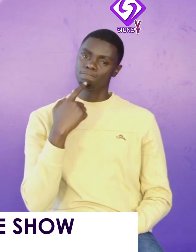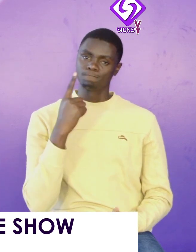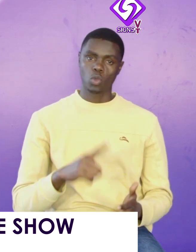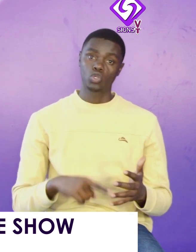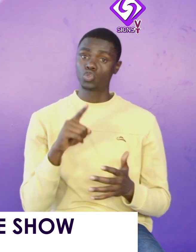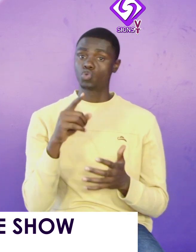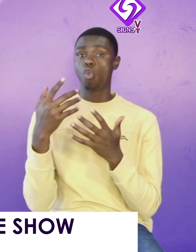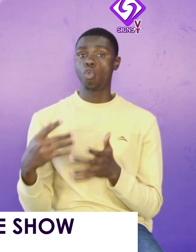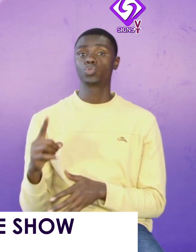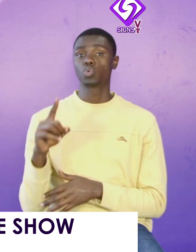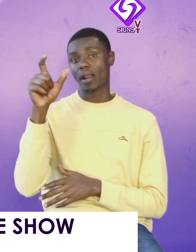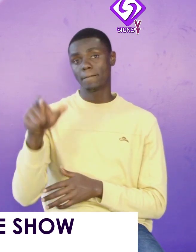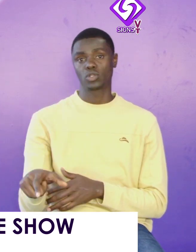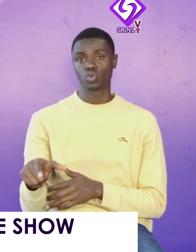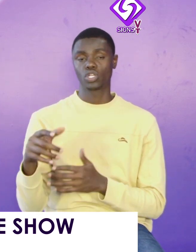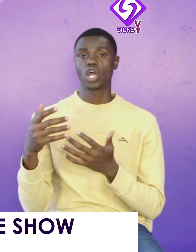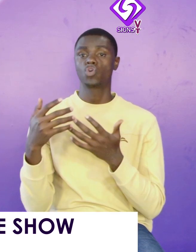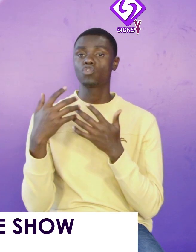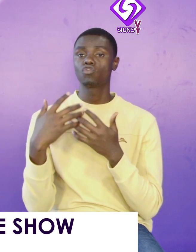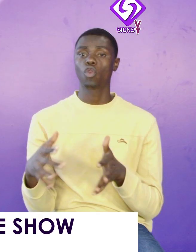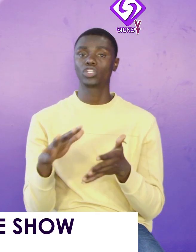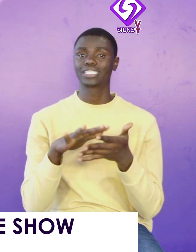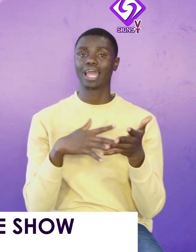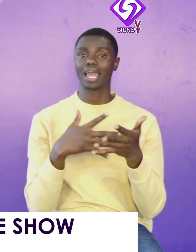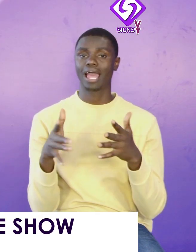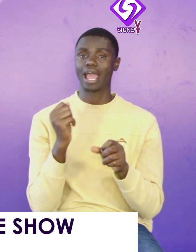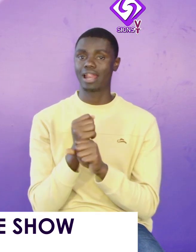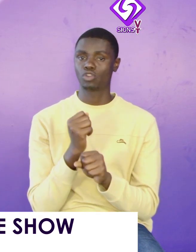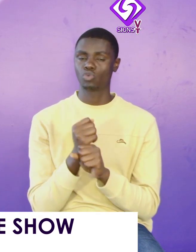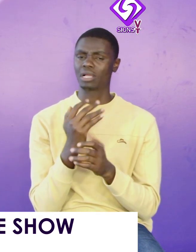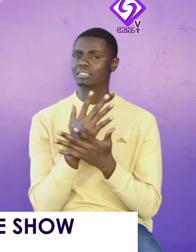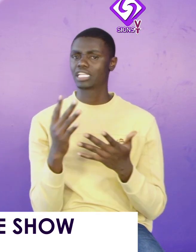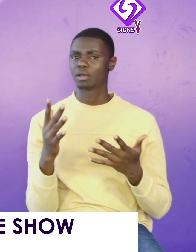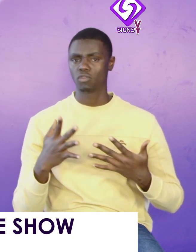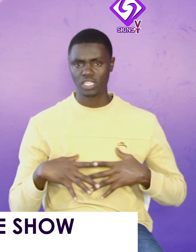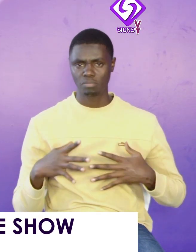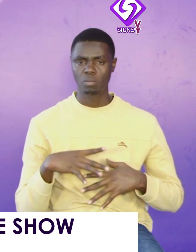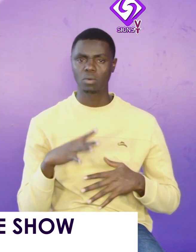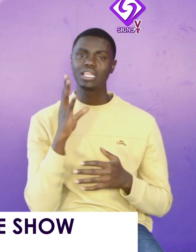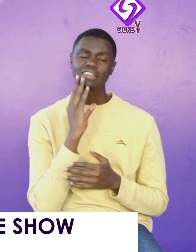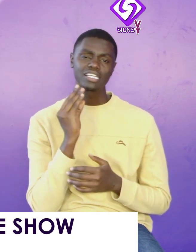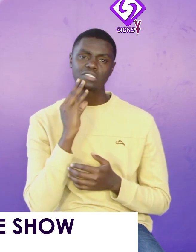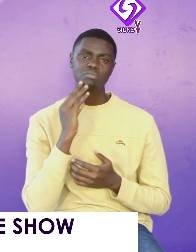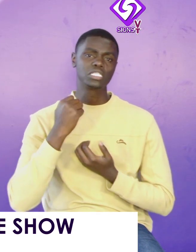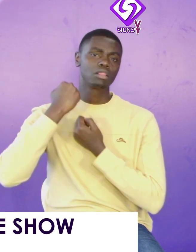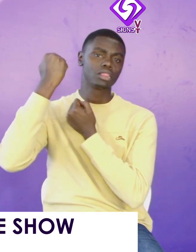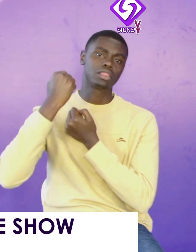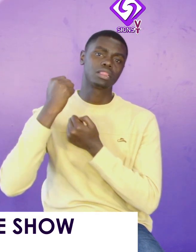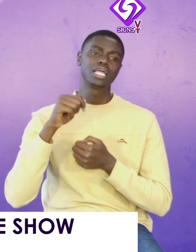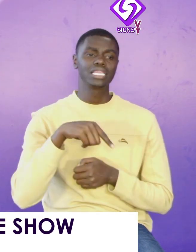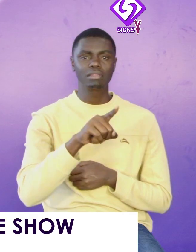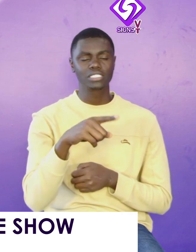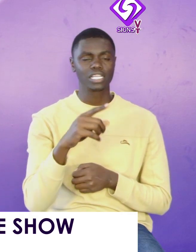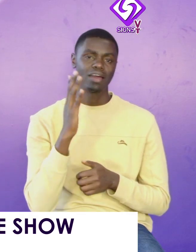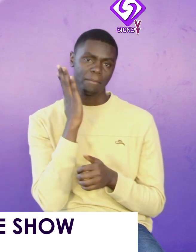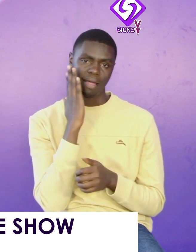one person, you've lost a network. You've lost a network. Some of these people that are going through suicide are mothers or fathers in a